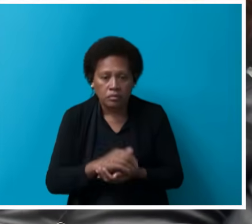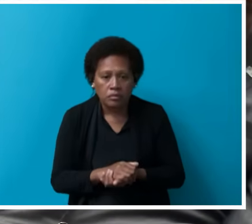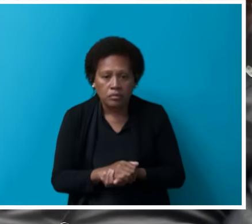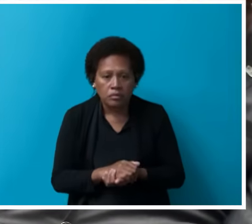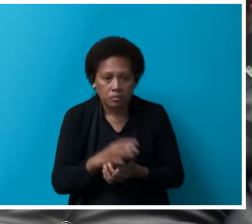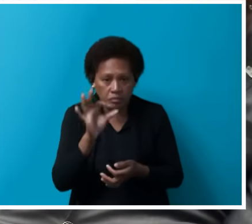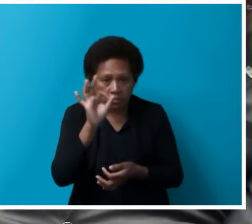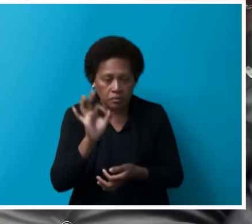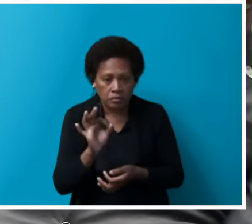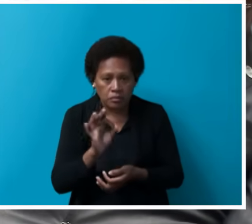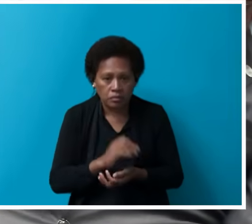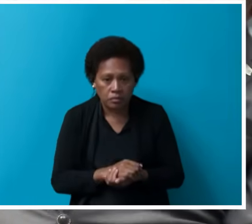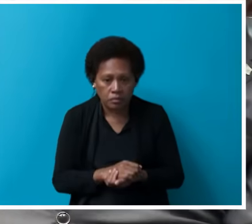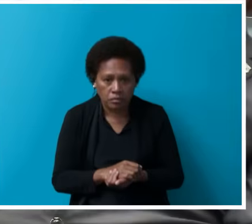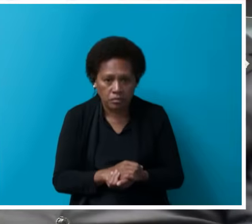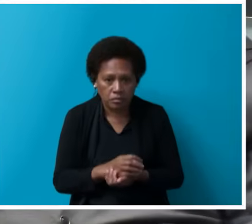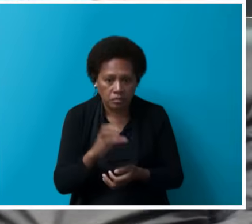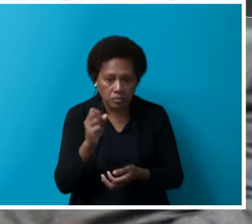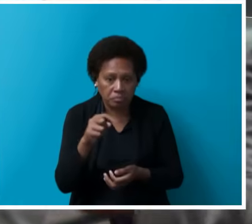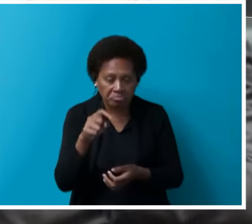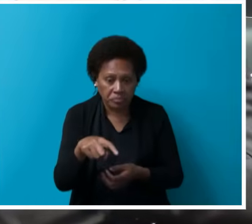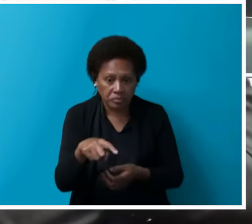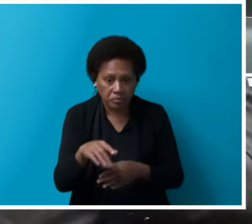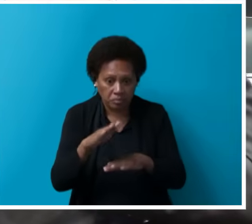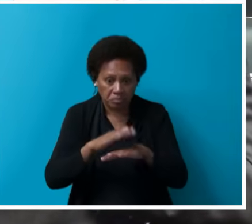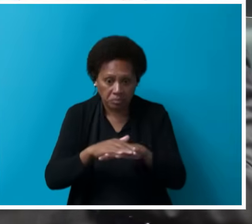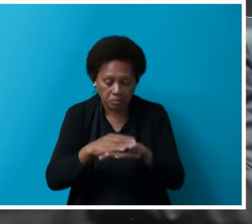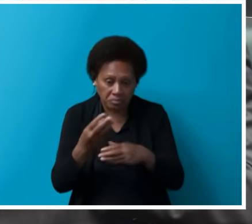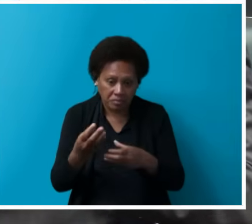And he was there, sitting in the cabinet.